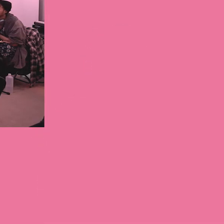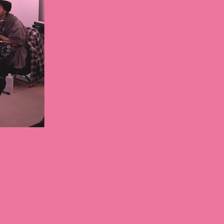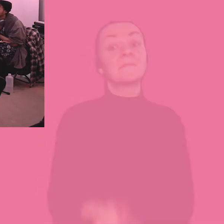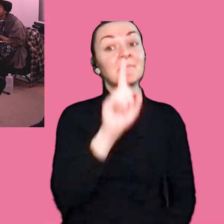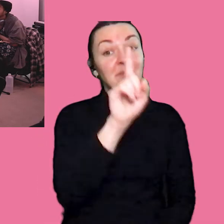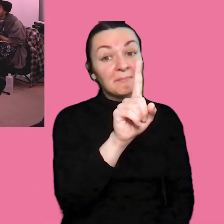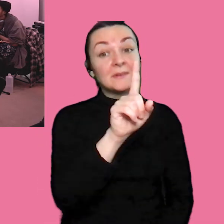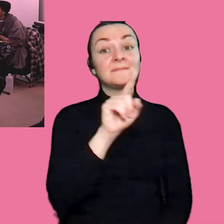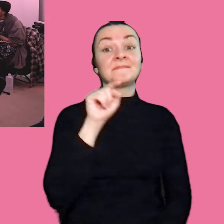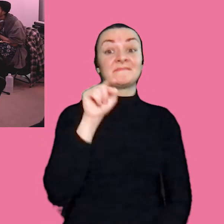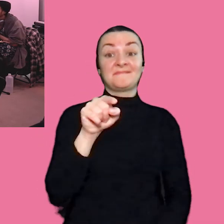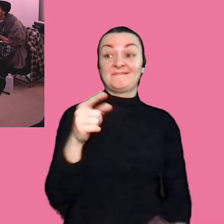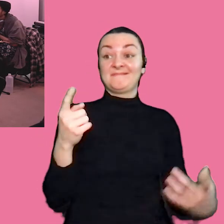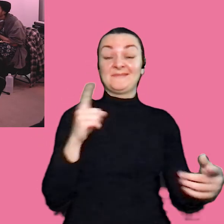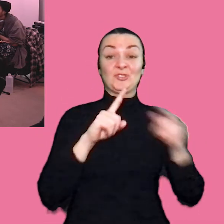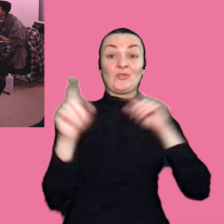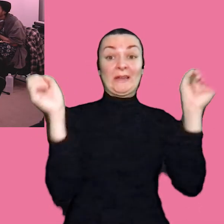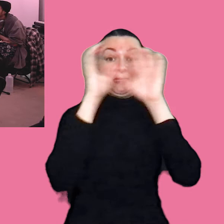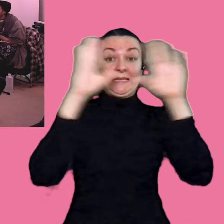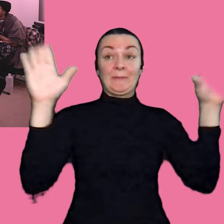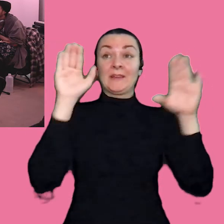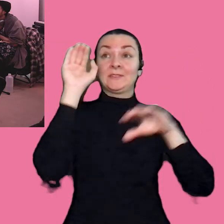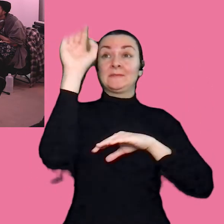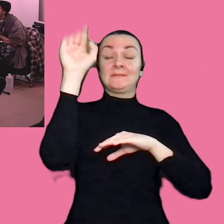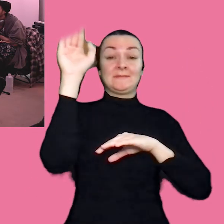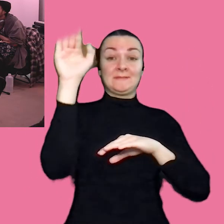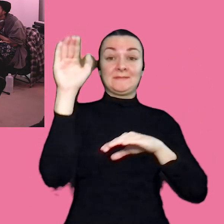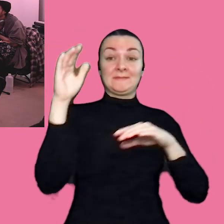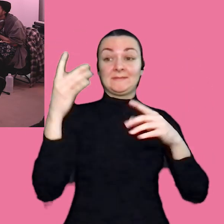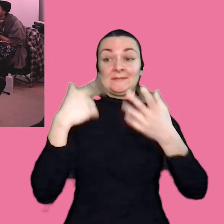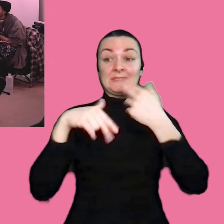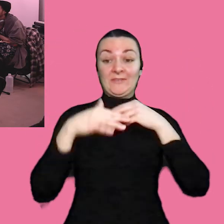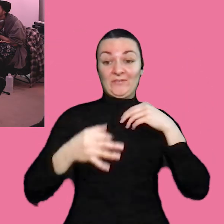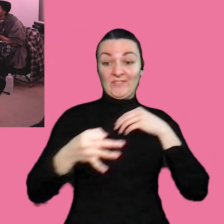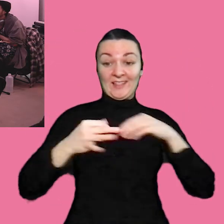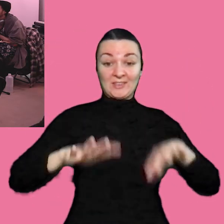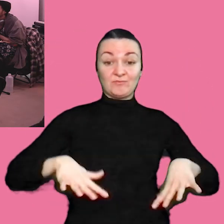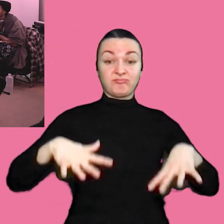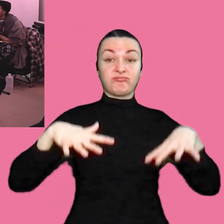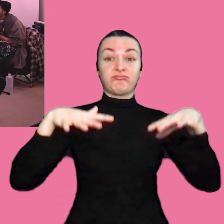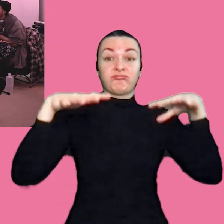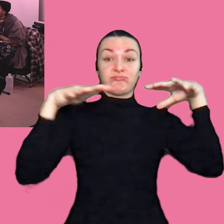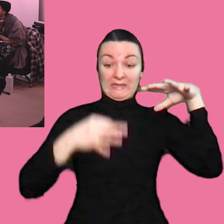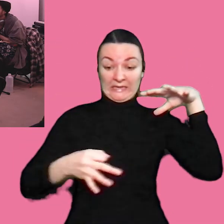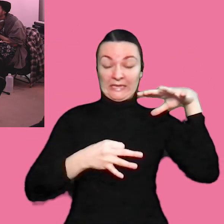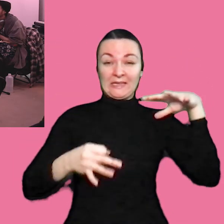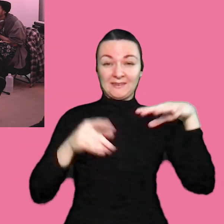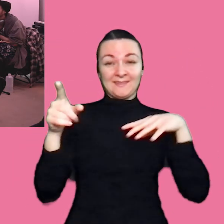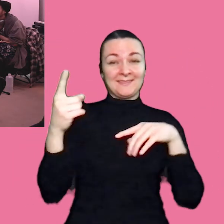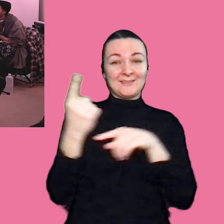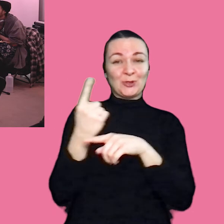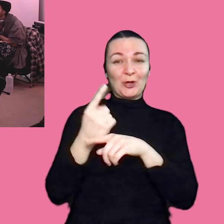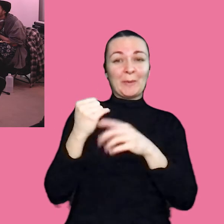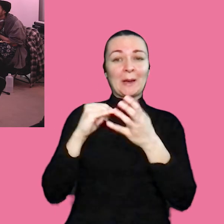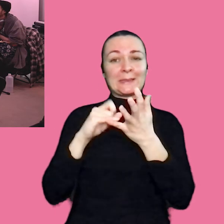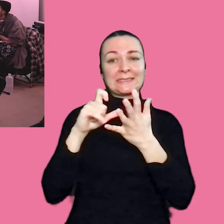conversation. However, what if we tried to imagine what the village might look like underwater? Something you were saying about